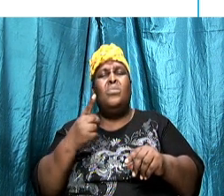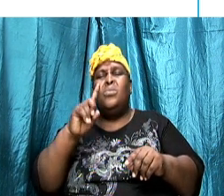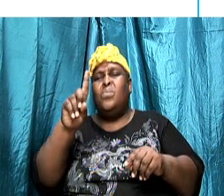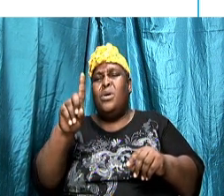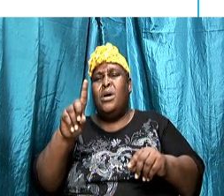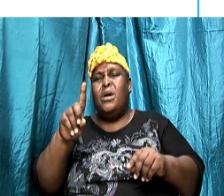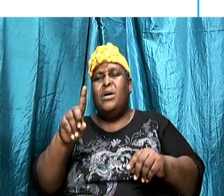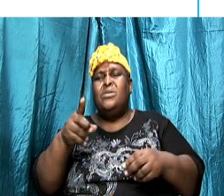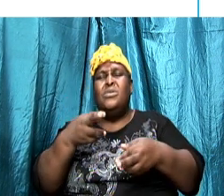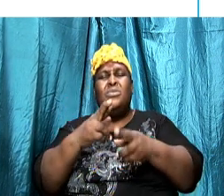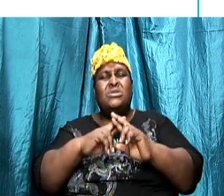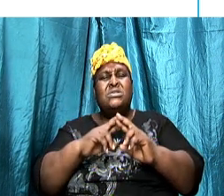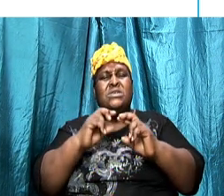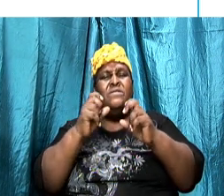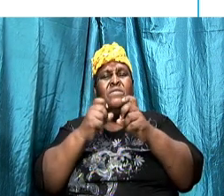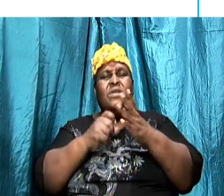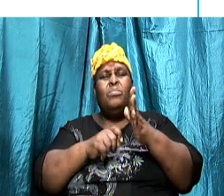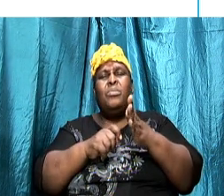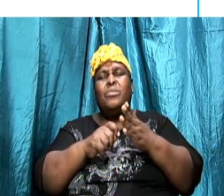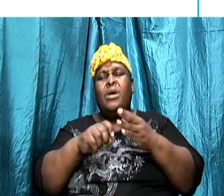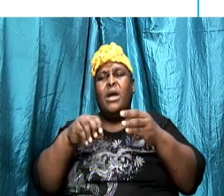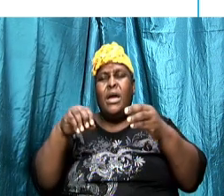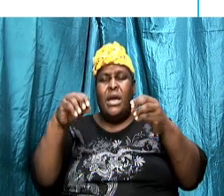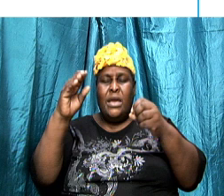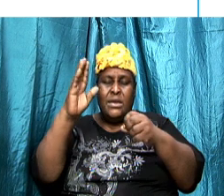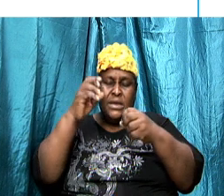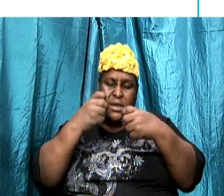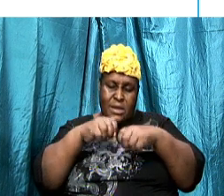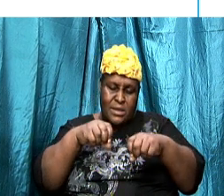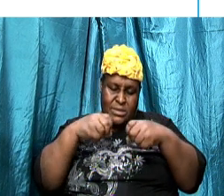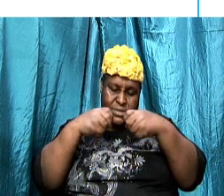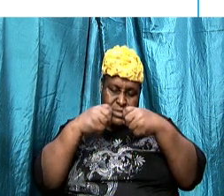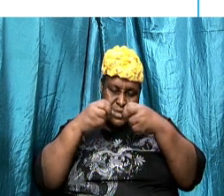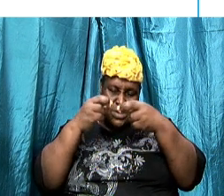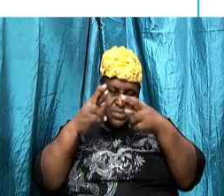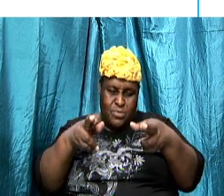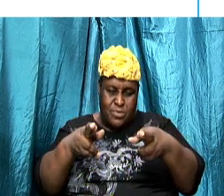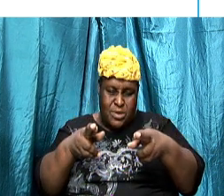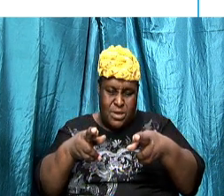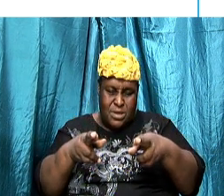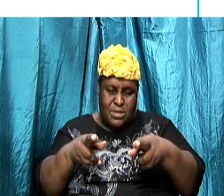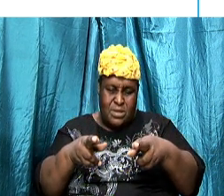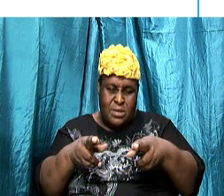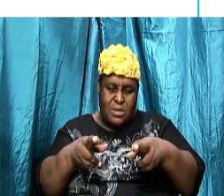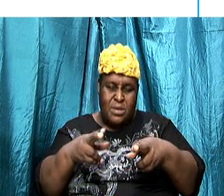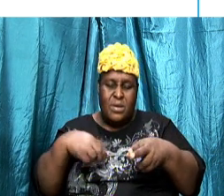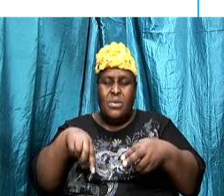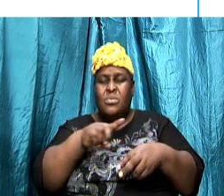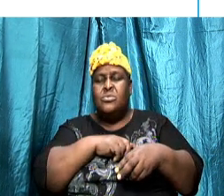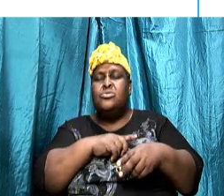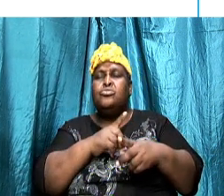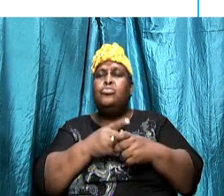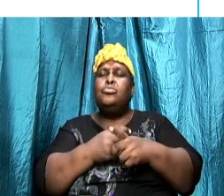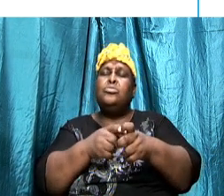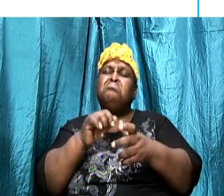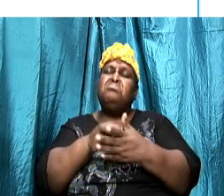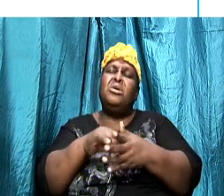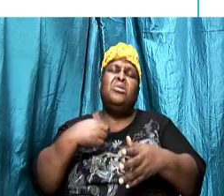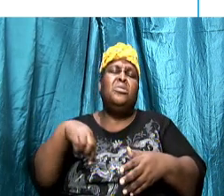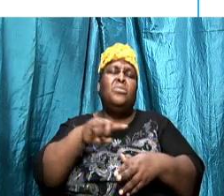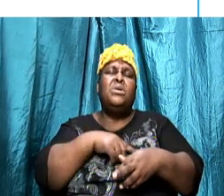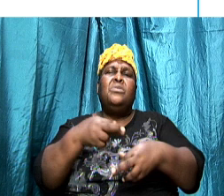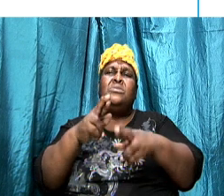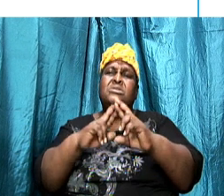one, receive the prize. And Paul says that we should run so that we should be that one that received the prize, as